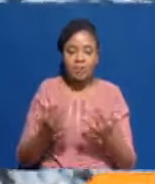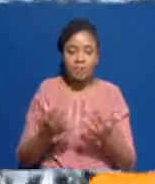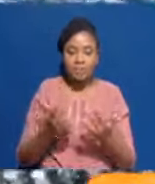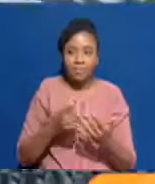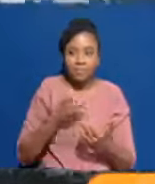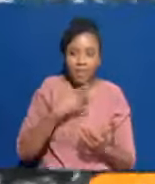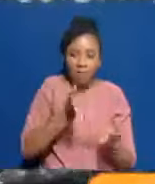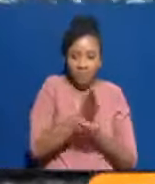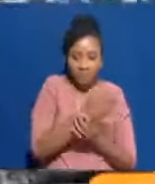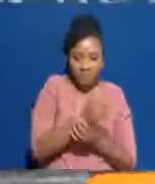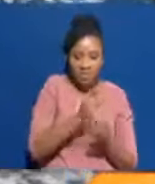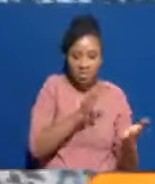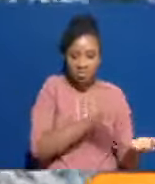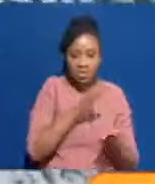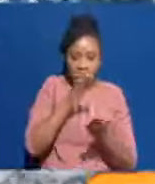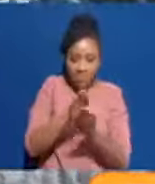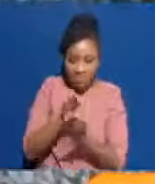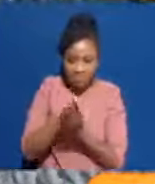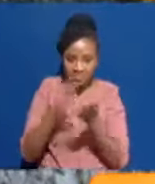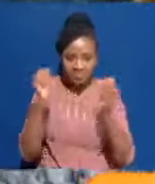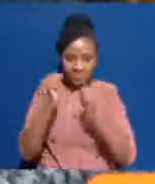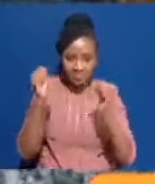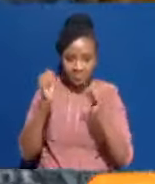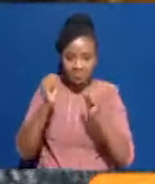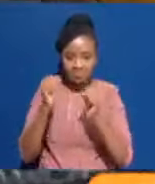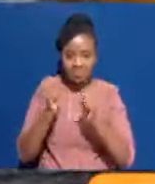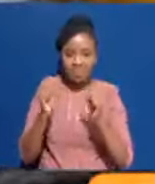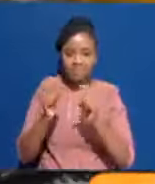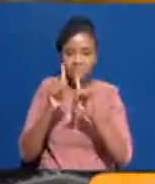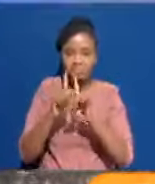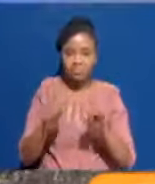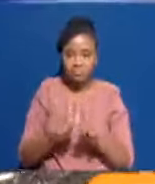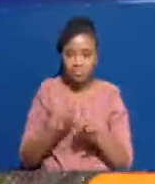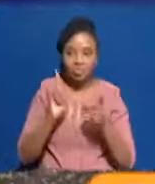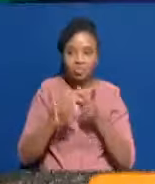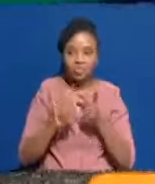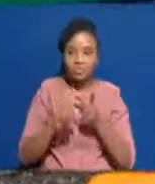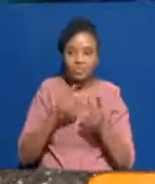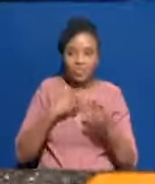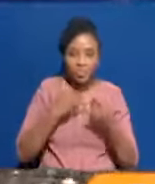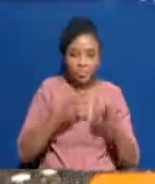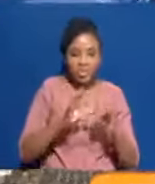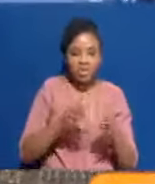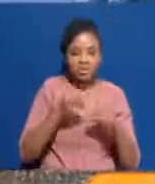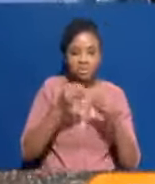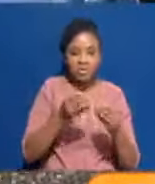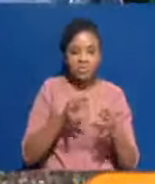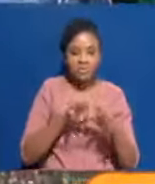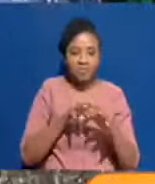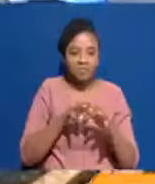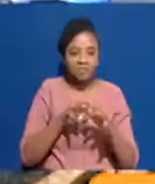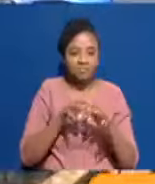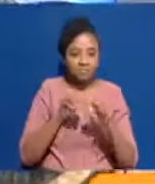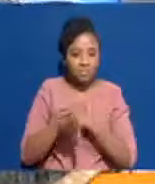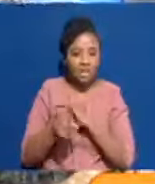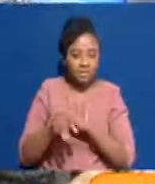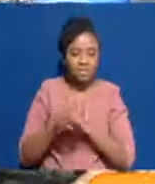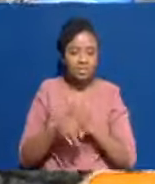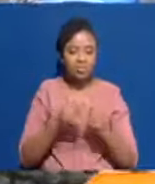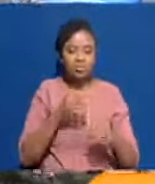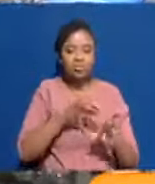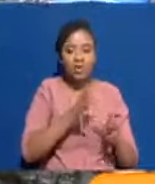fish and our cooling services, and also on the other hand, try to give market access to fisher folks